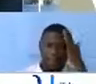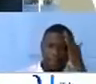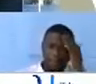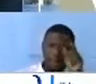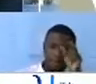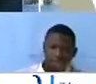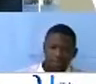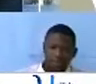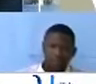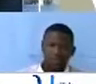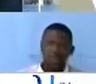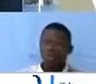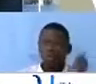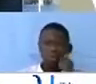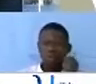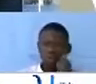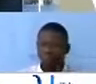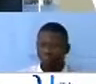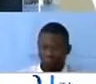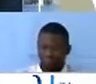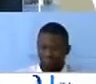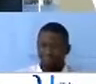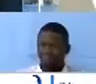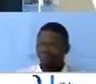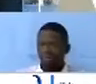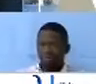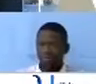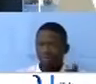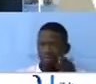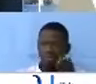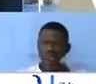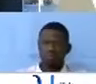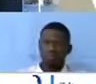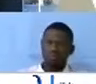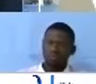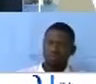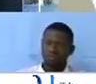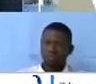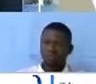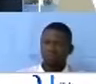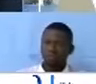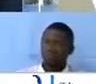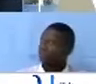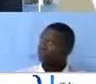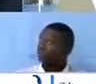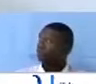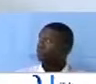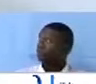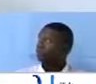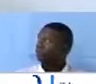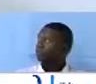nak lepp lo xamne wax nañ nitital lo xamne yow bokon nga ci borom dañ ko laaj na futé ko be set wé.